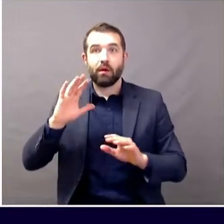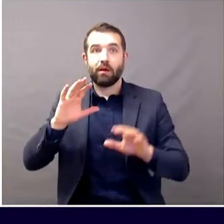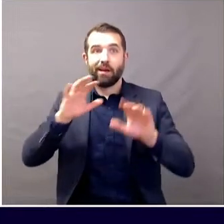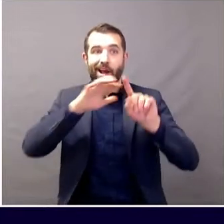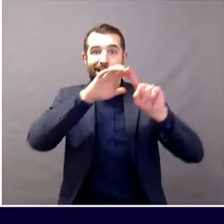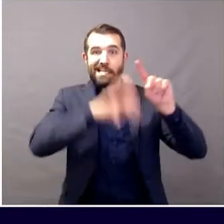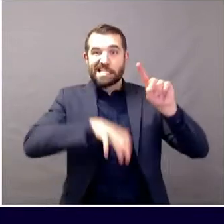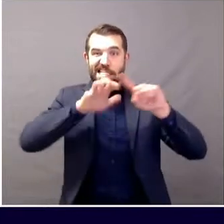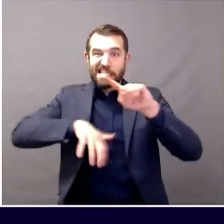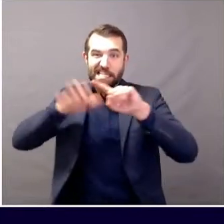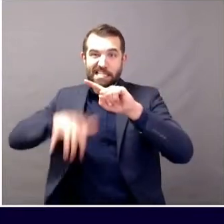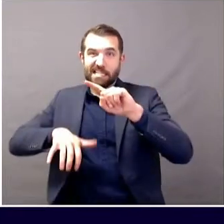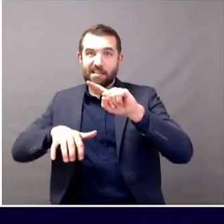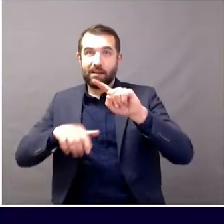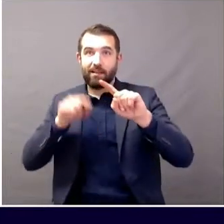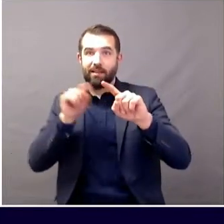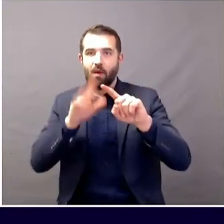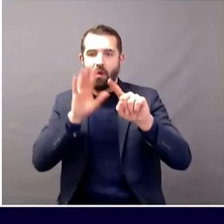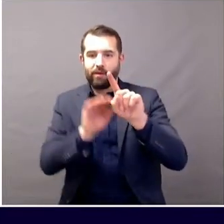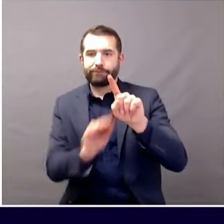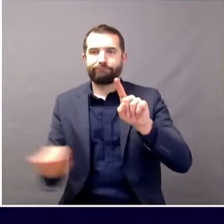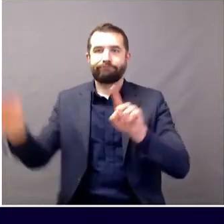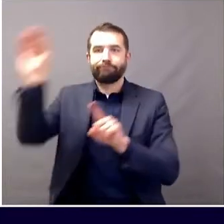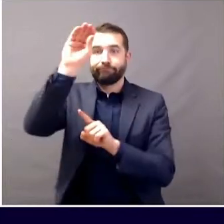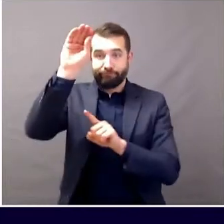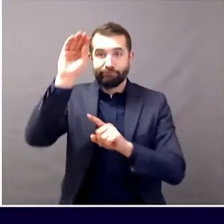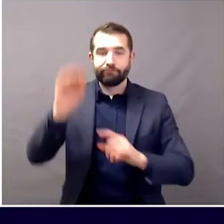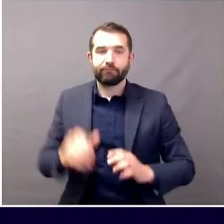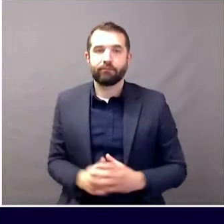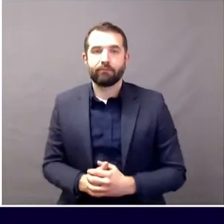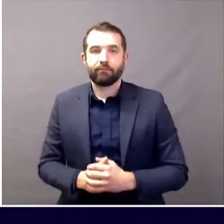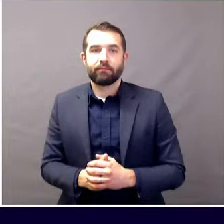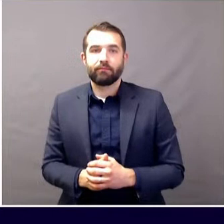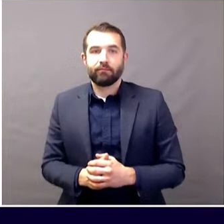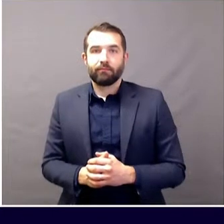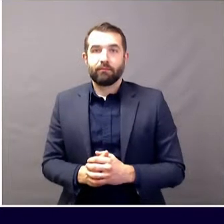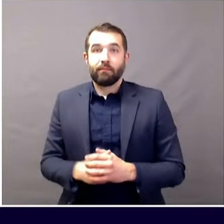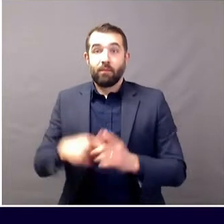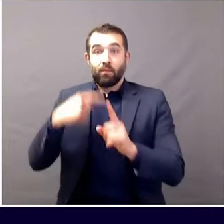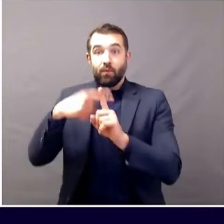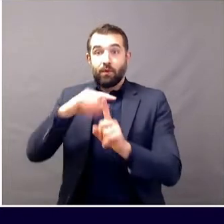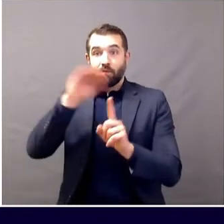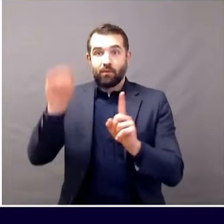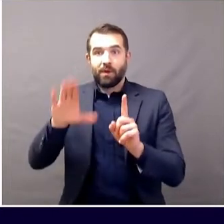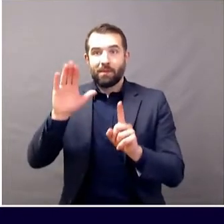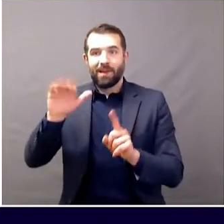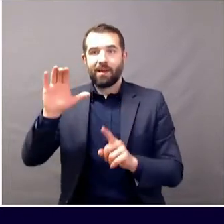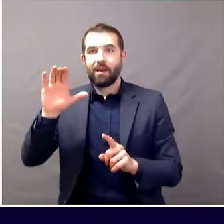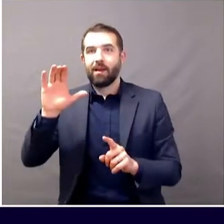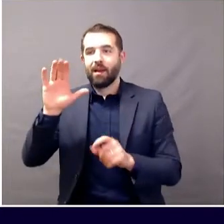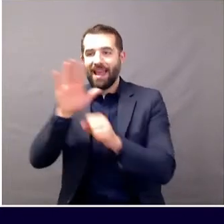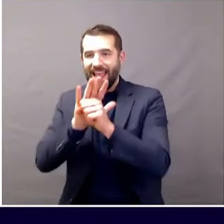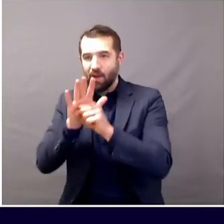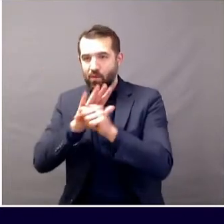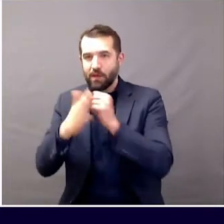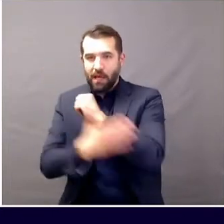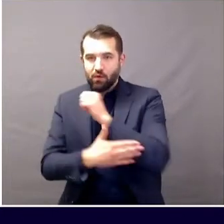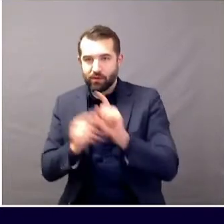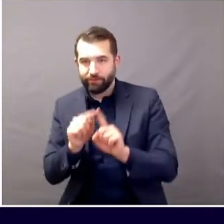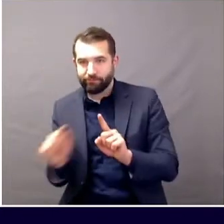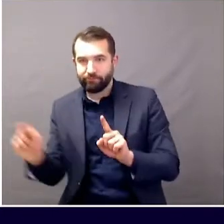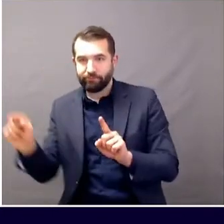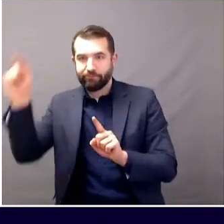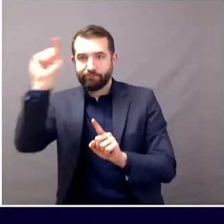respect to breaking it out by county, we've looked into doing that. It does require, it's something we can